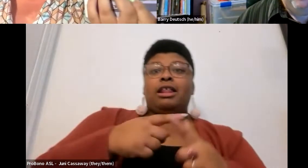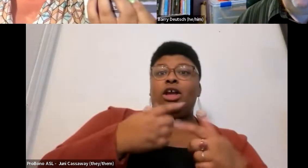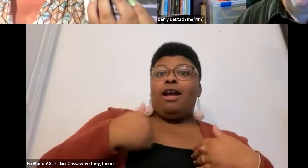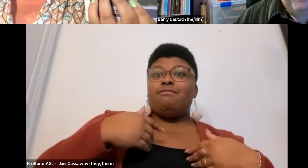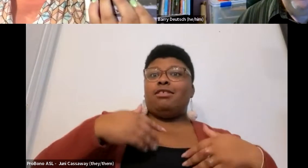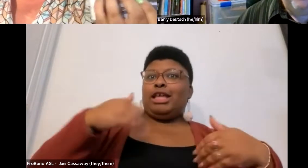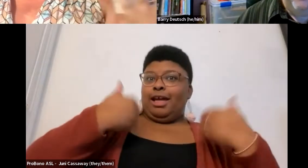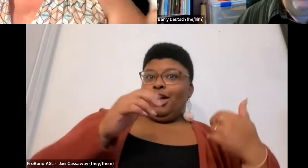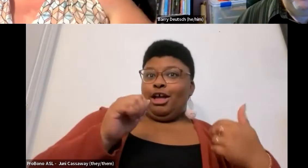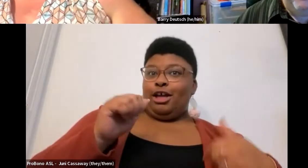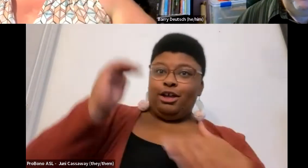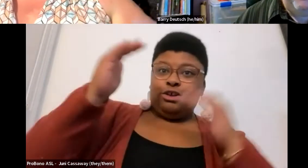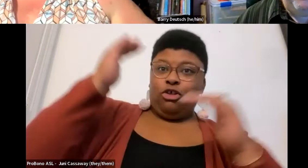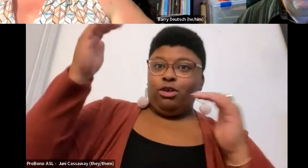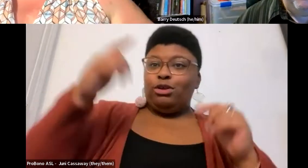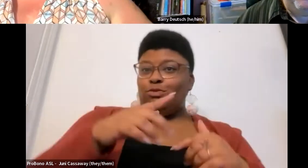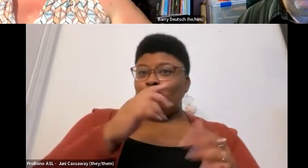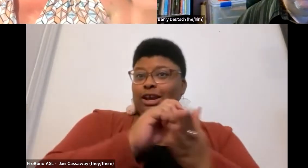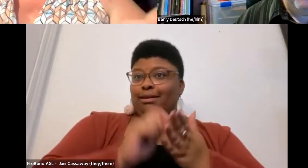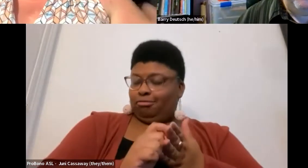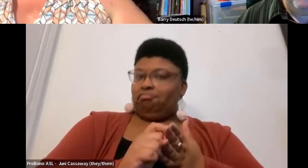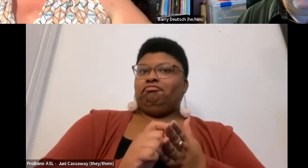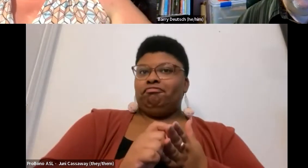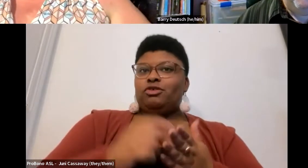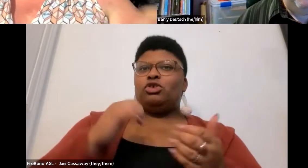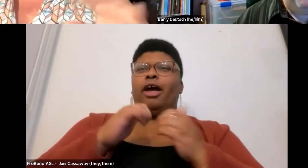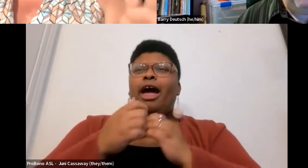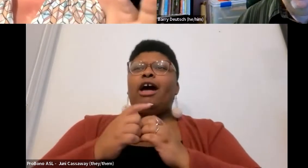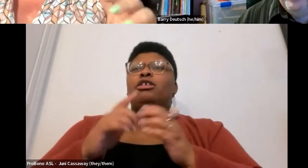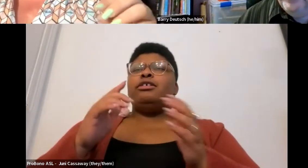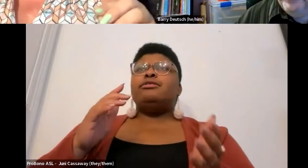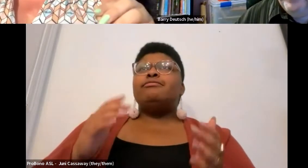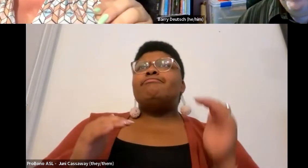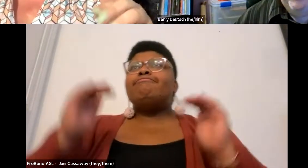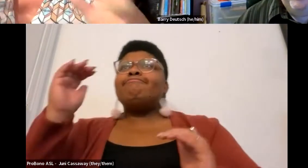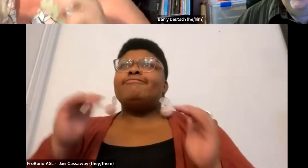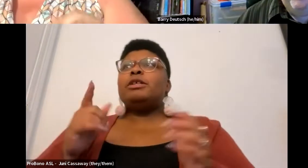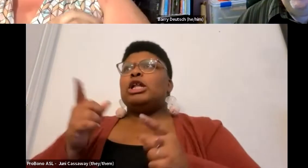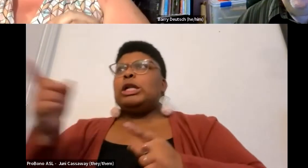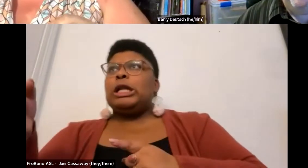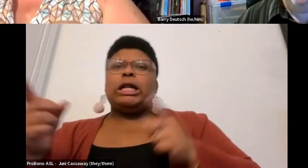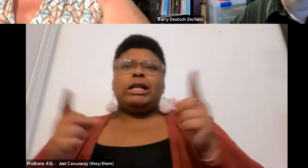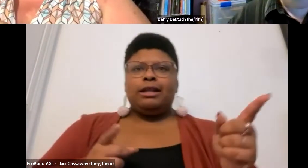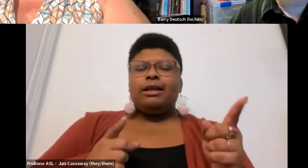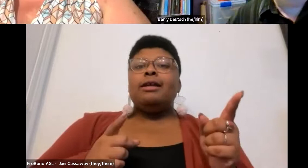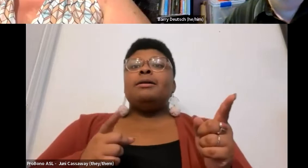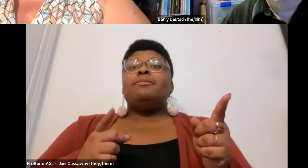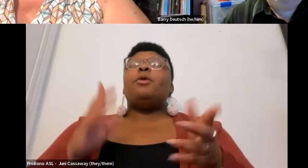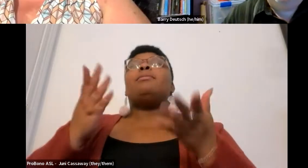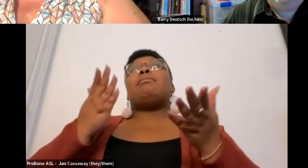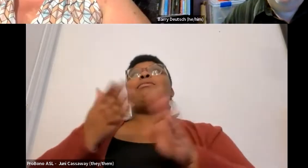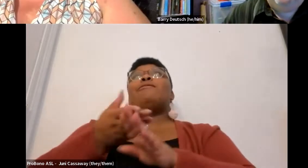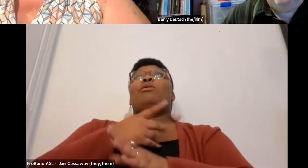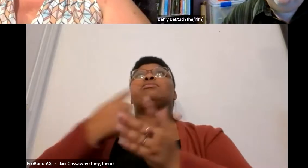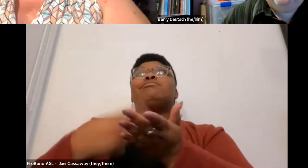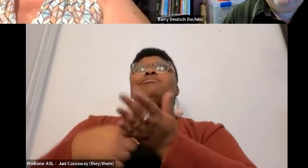writing that you do. So how do you straddle those two audiences, well, actually, maybe before we talk about